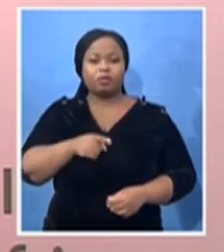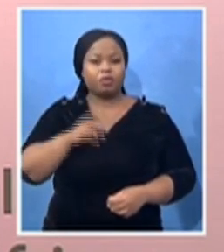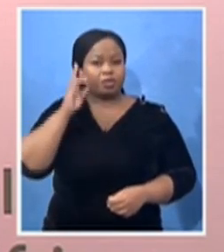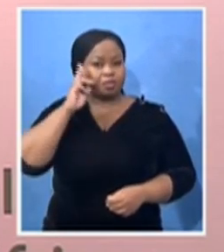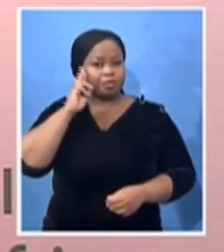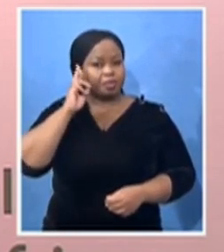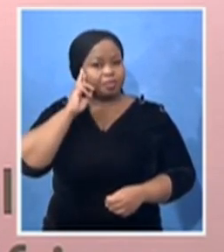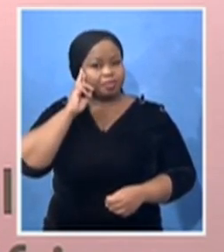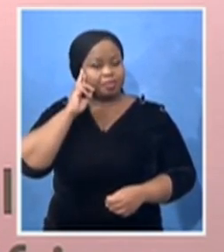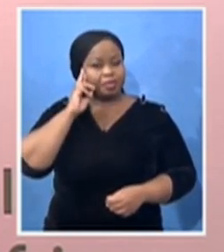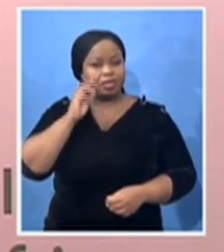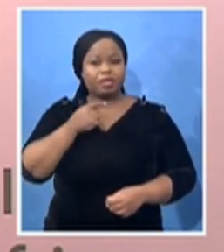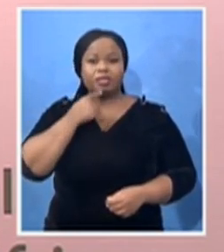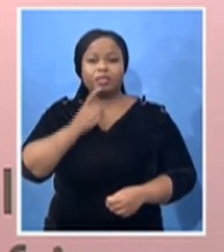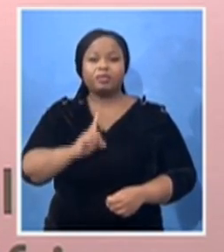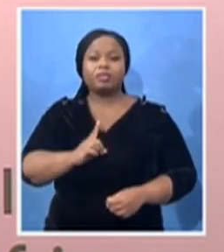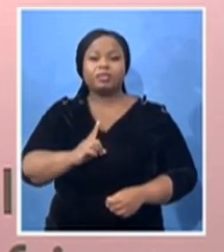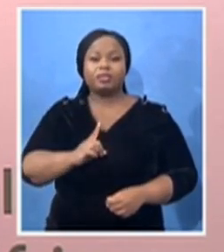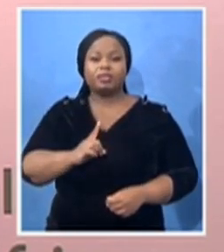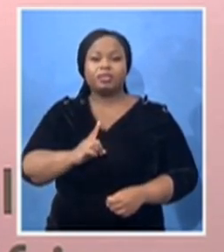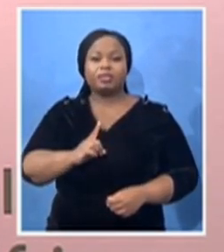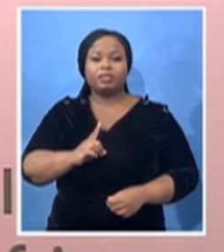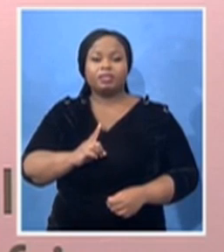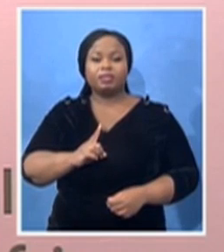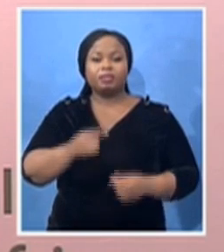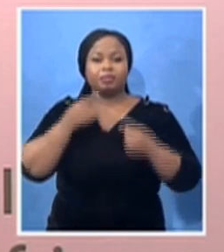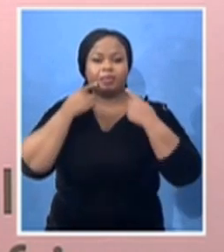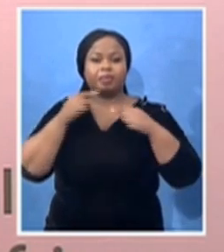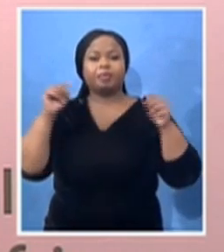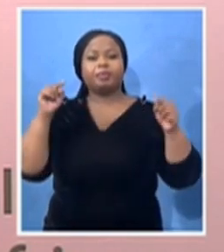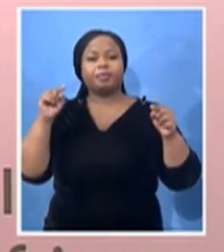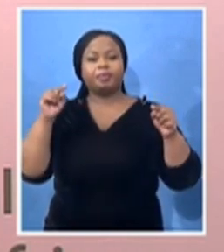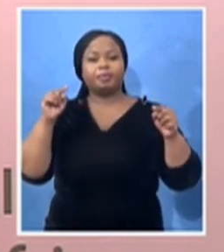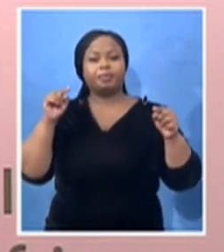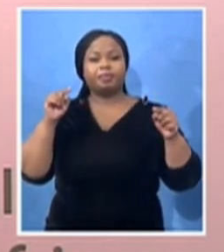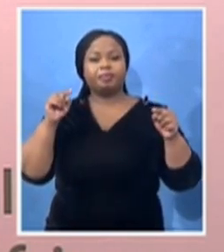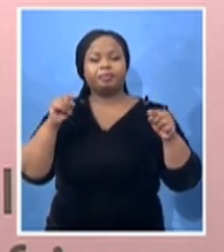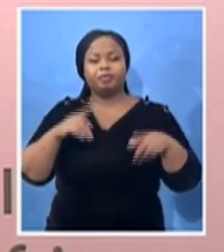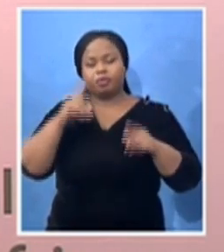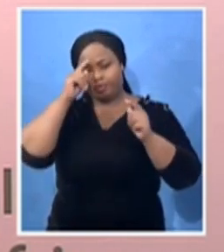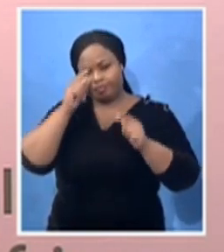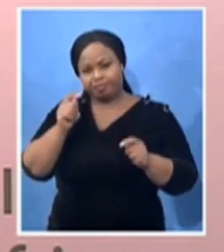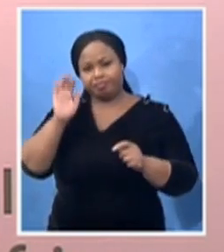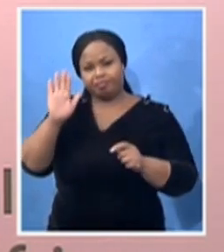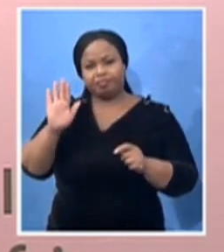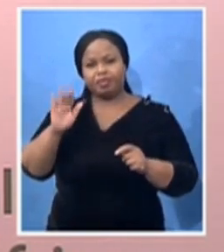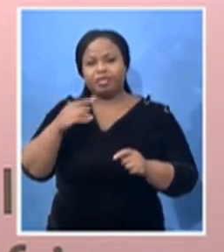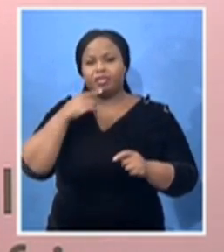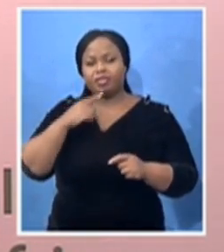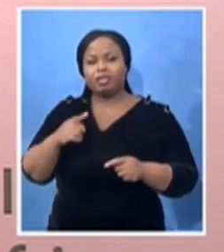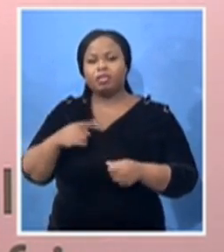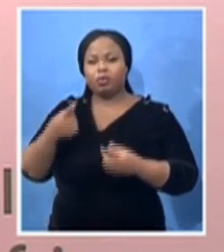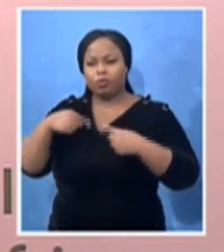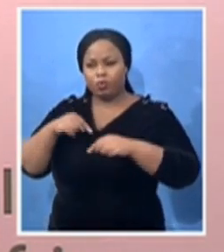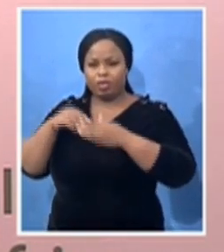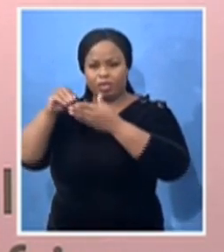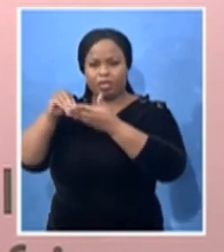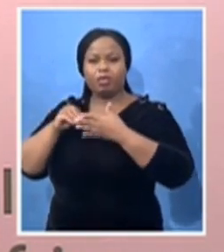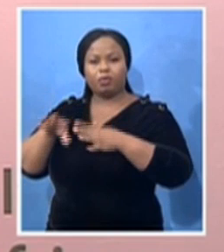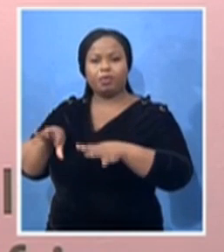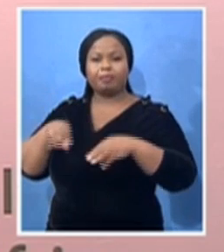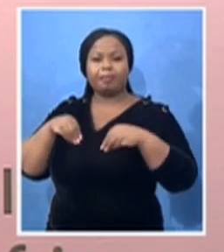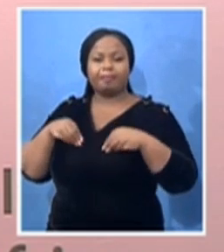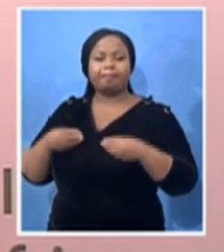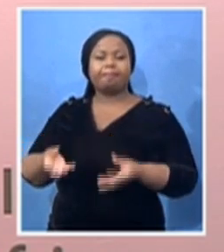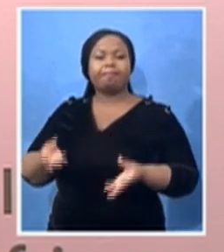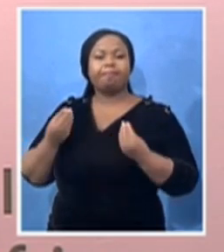a public acknowledgement of that donation. And therefore we are here to express